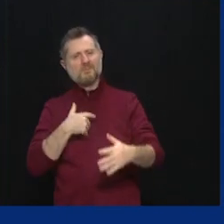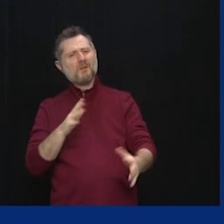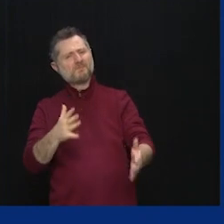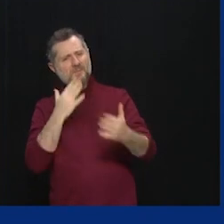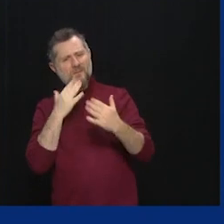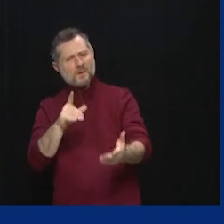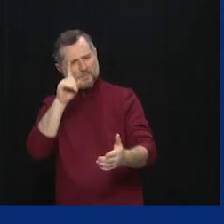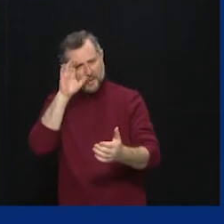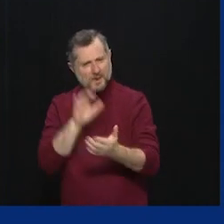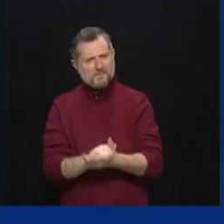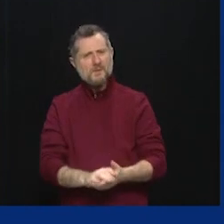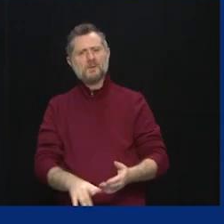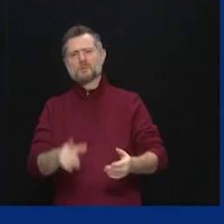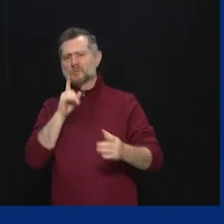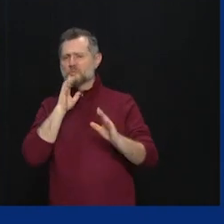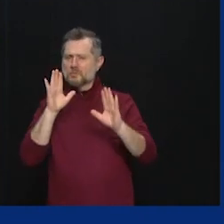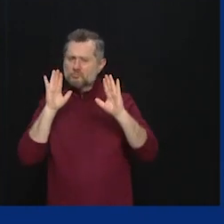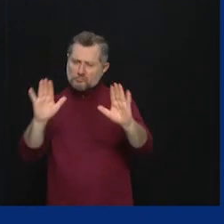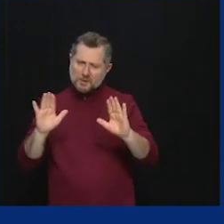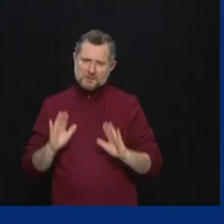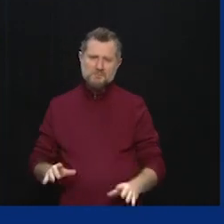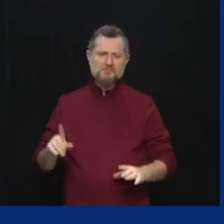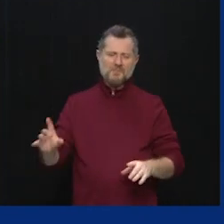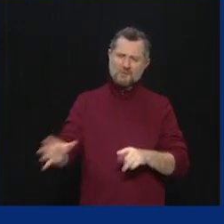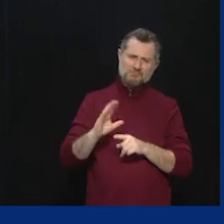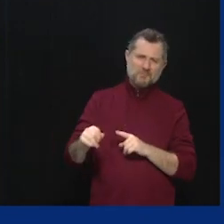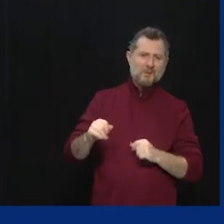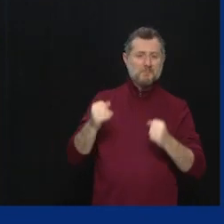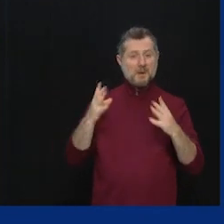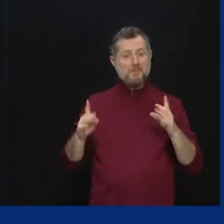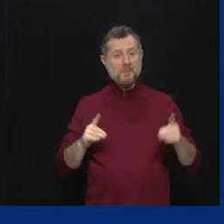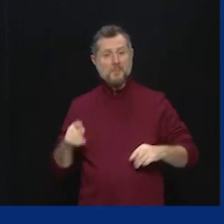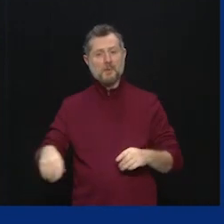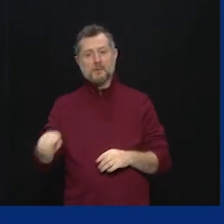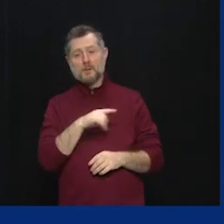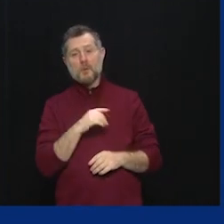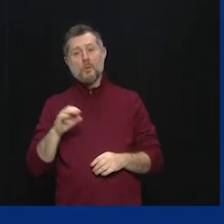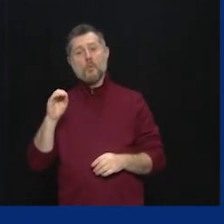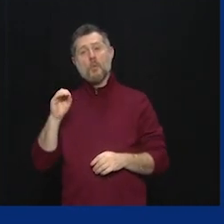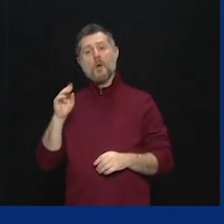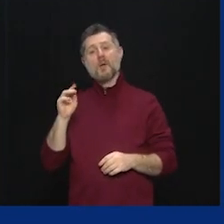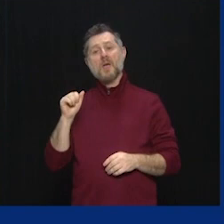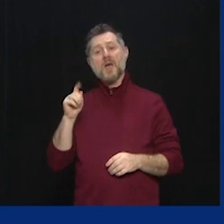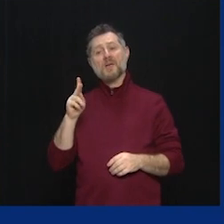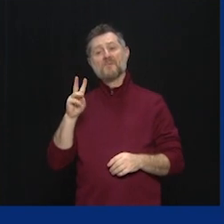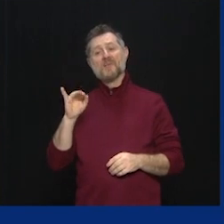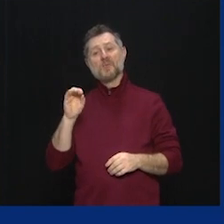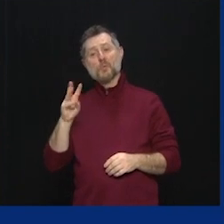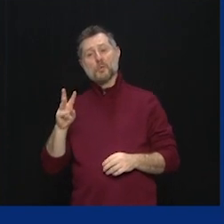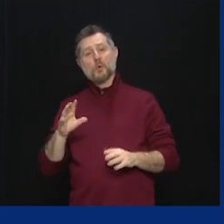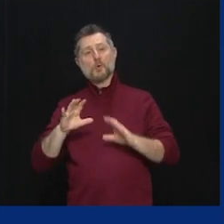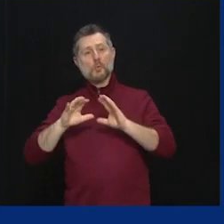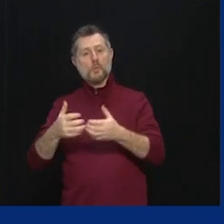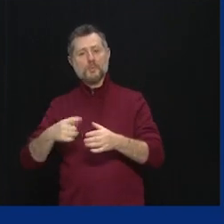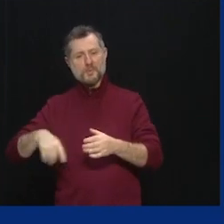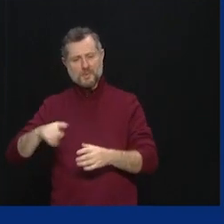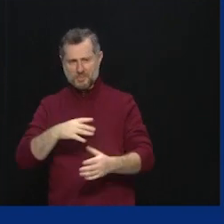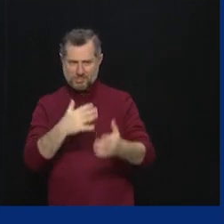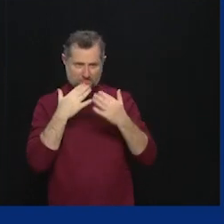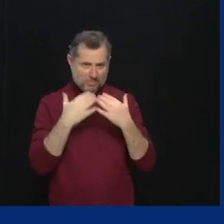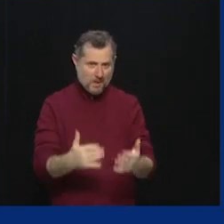company and so many others at Oakview Group. I want to give them a huge round of applause. Thank you, Tim Lewicki.